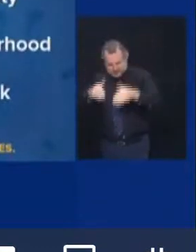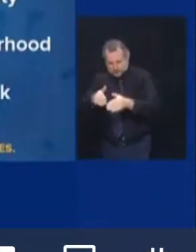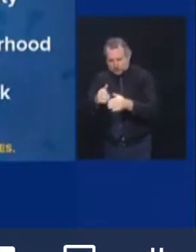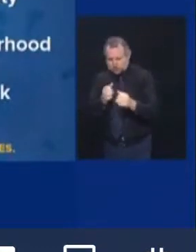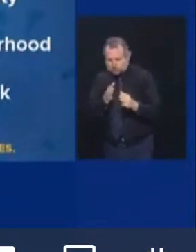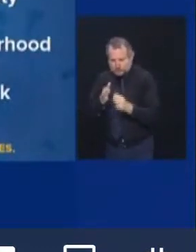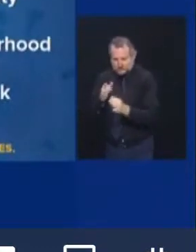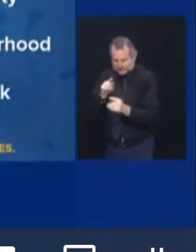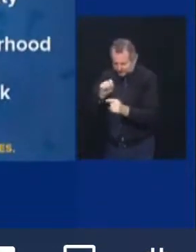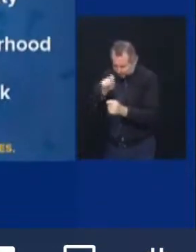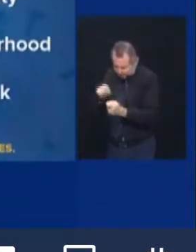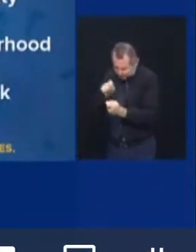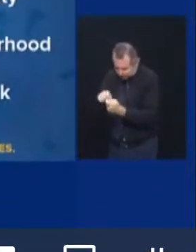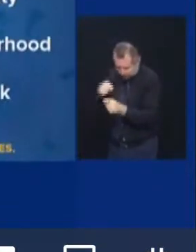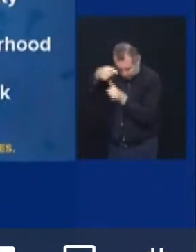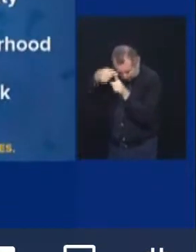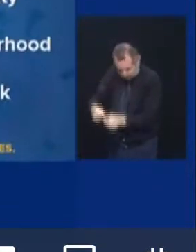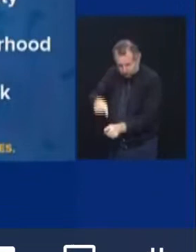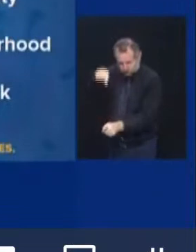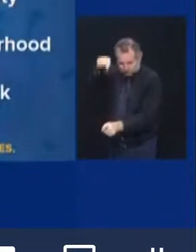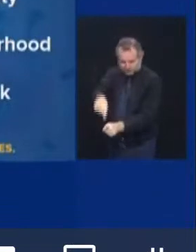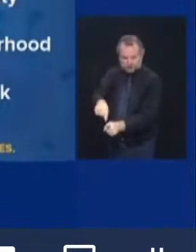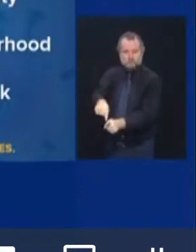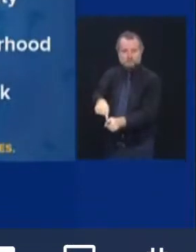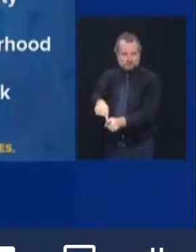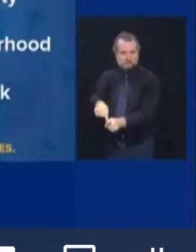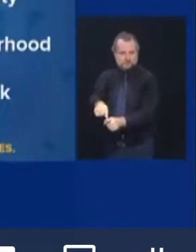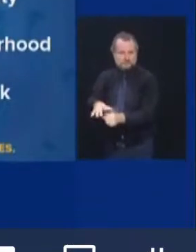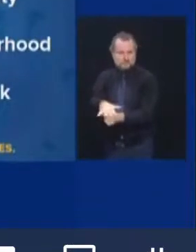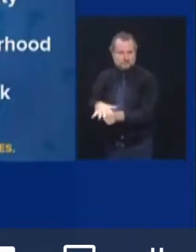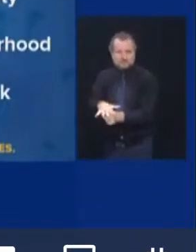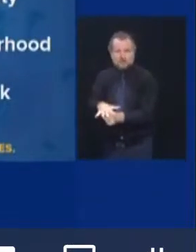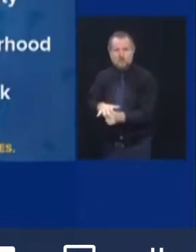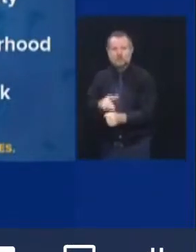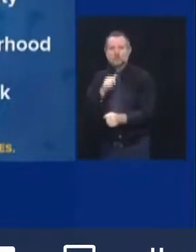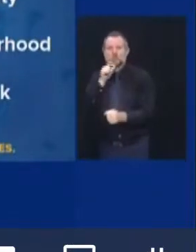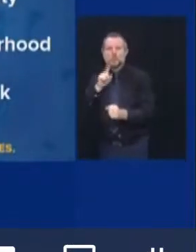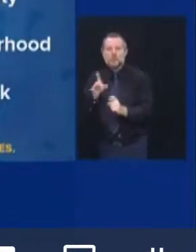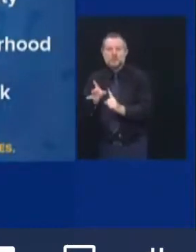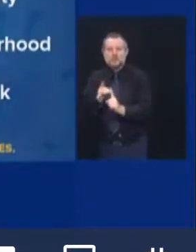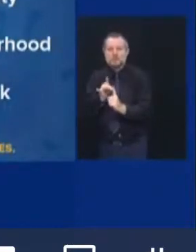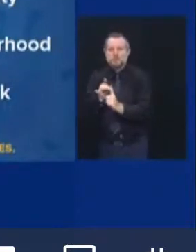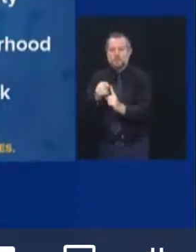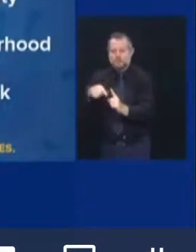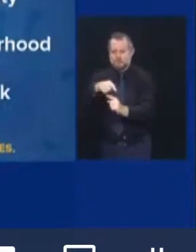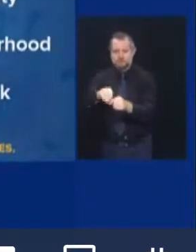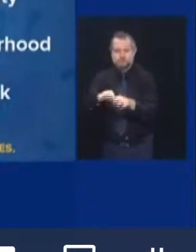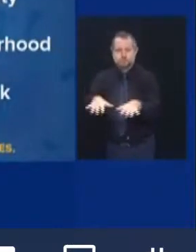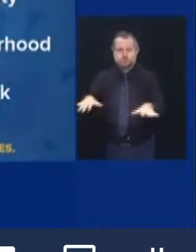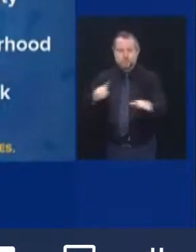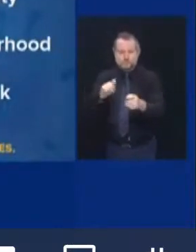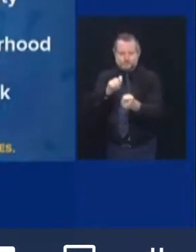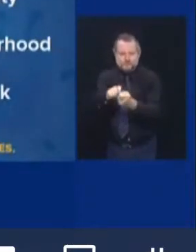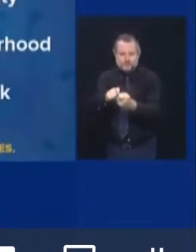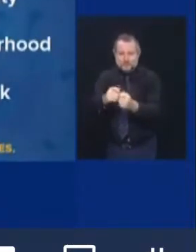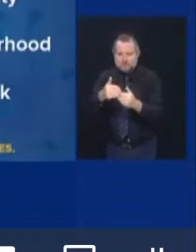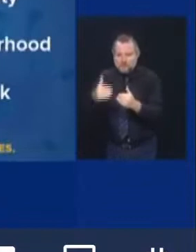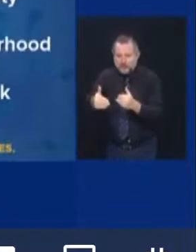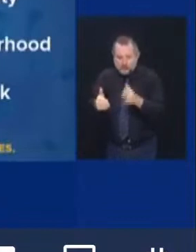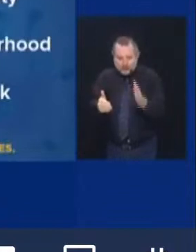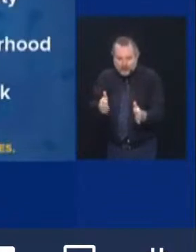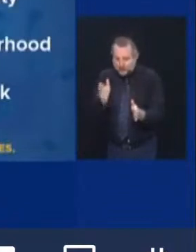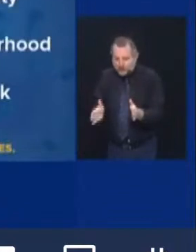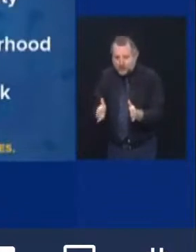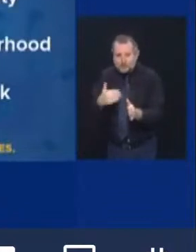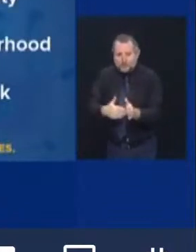targeting by the block of the increase in the spread. So this is the